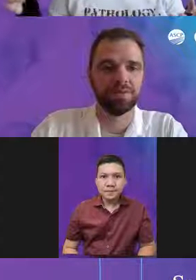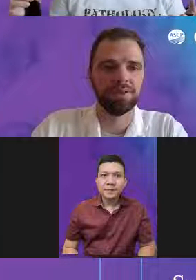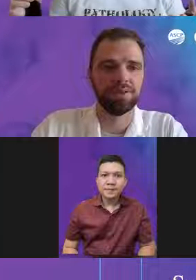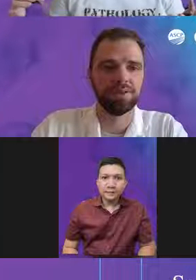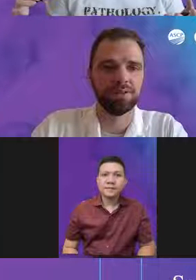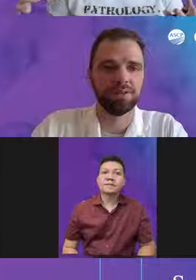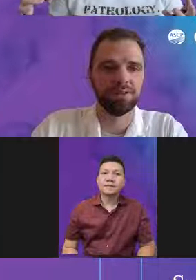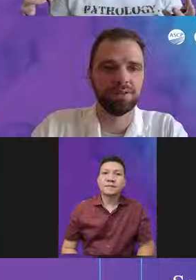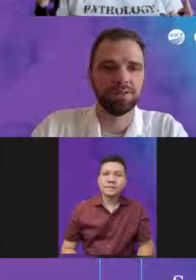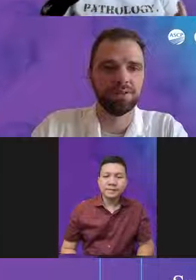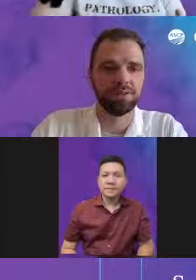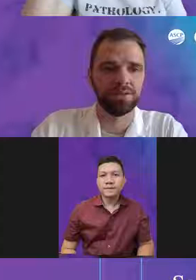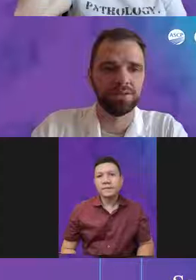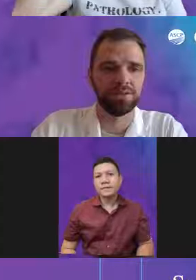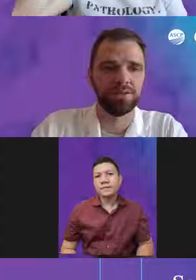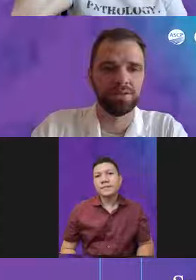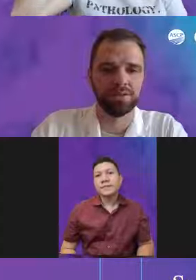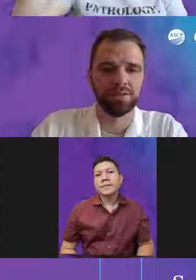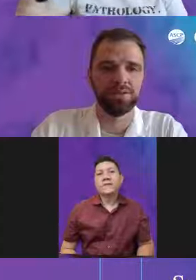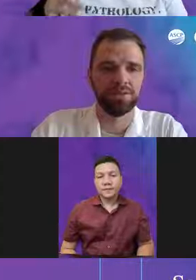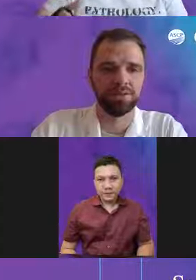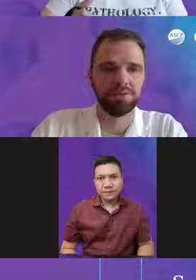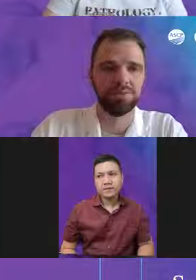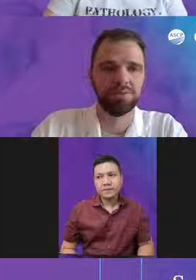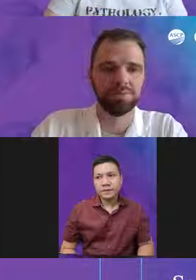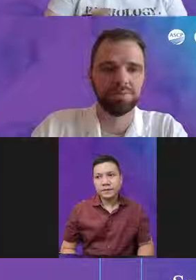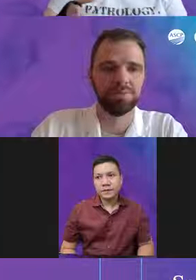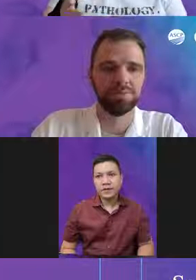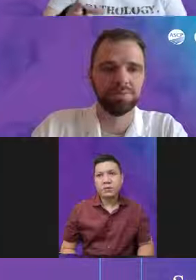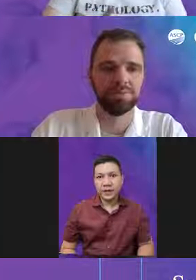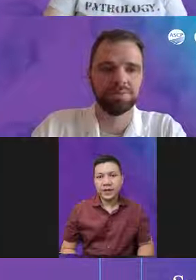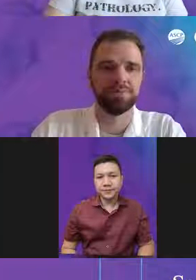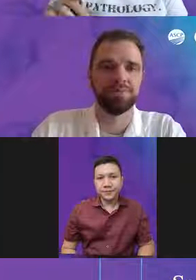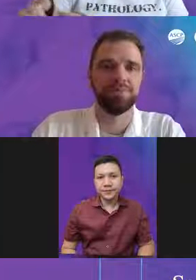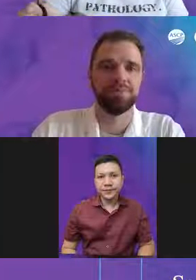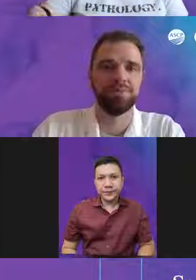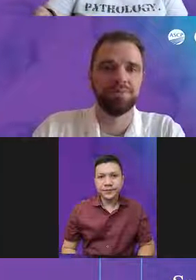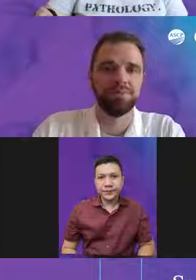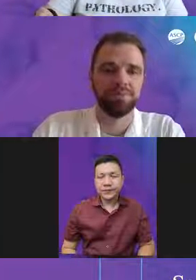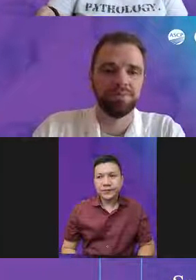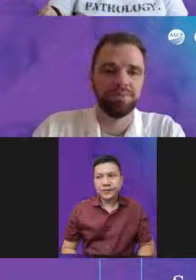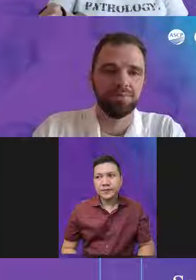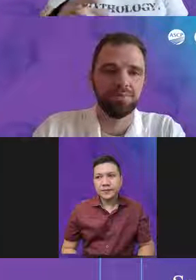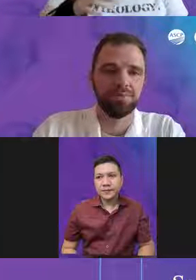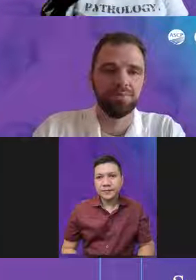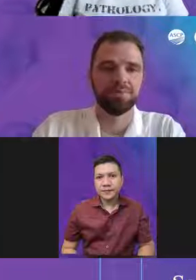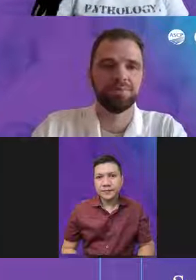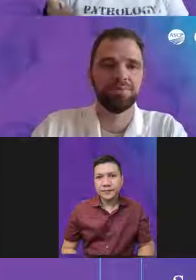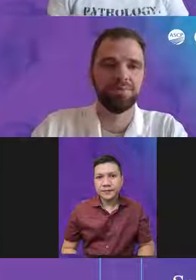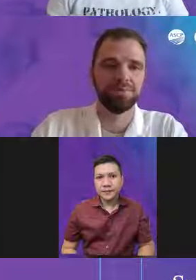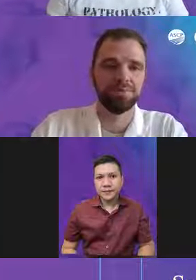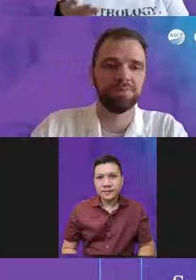how you made the smear, because that comes into play when there's fragile cells also, right? And then